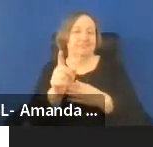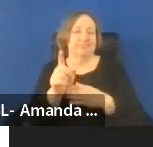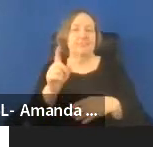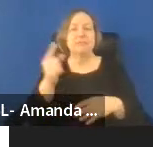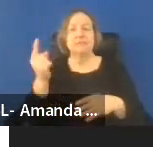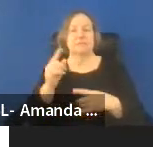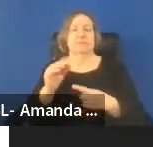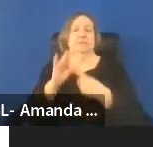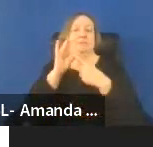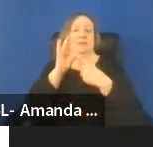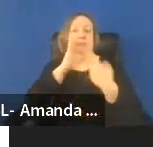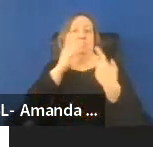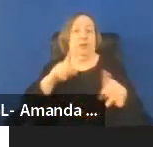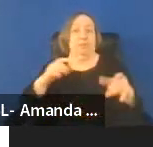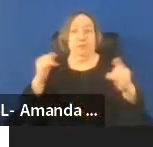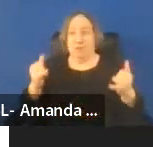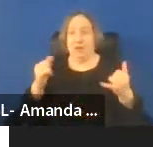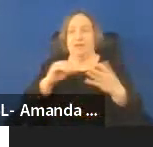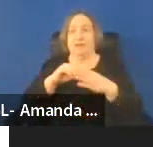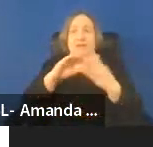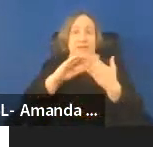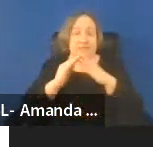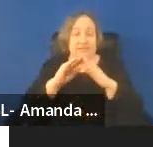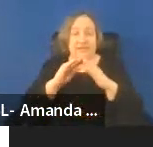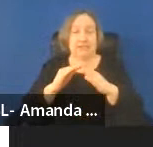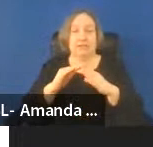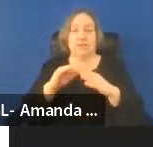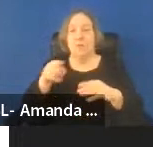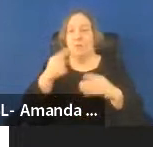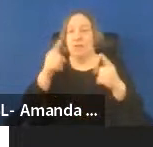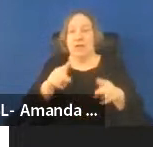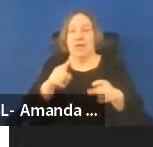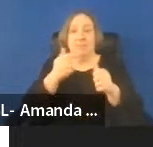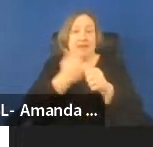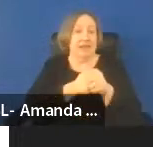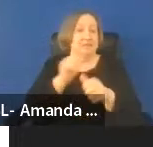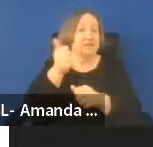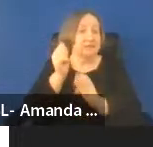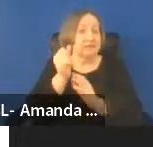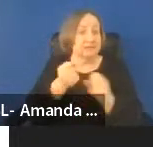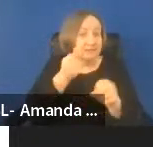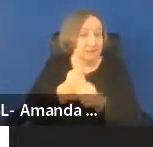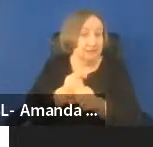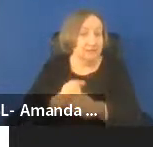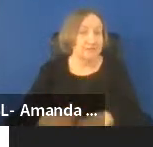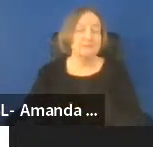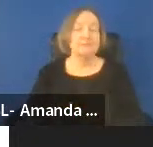special happening right now in the city that only happens every 10 years.